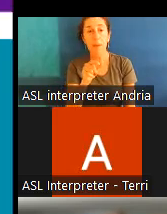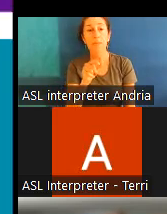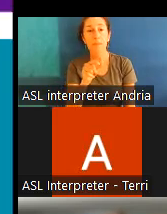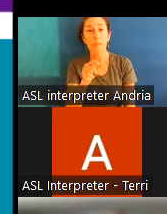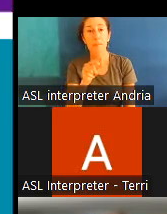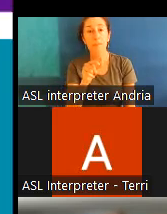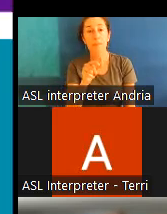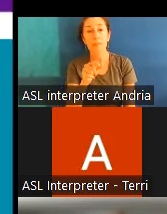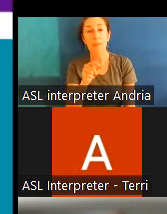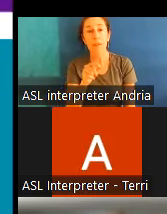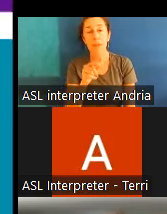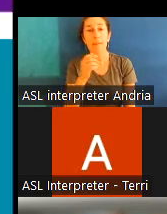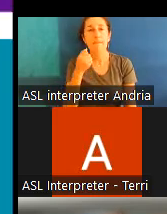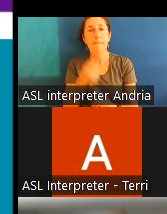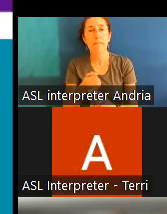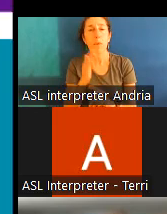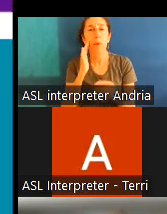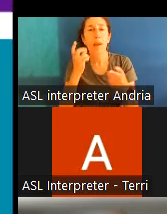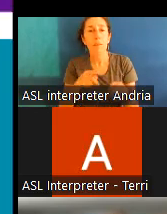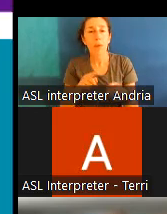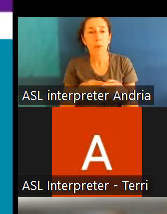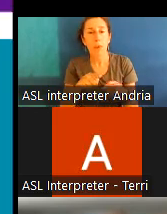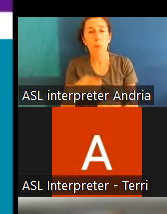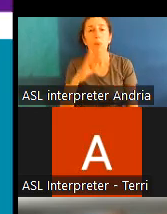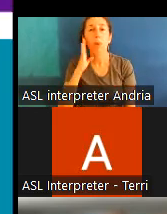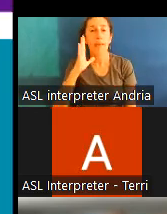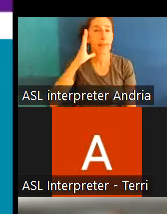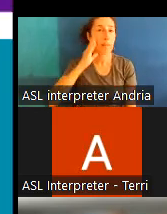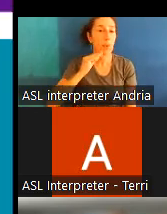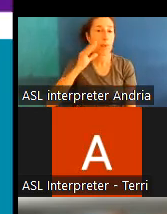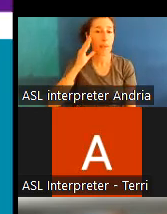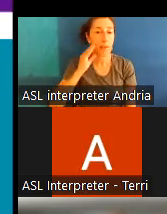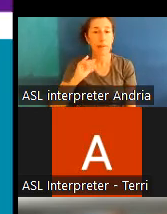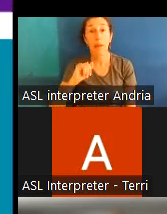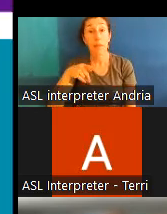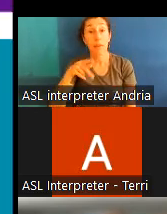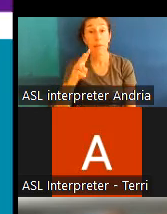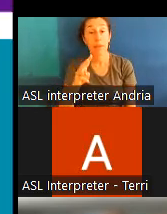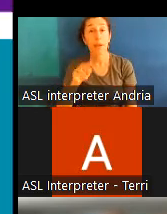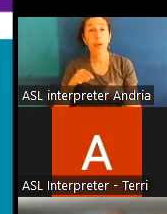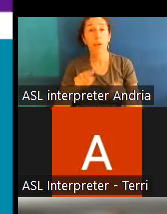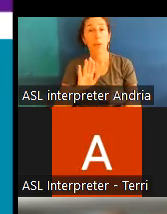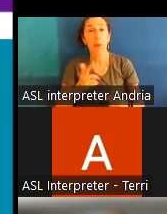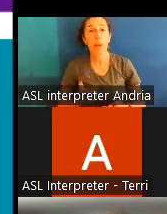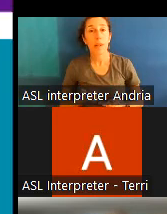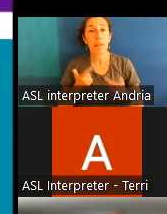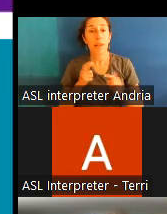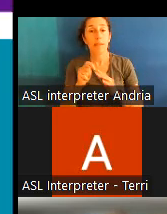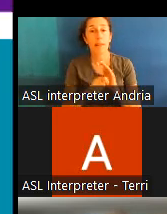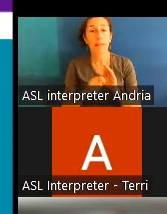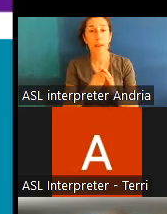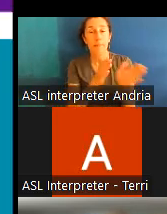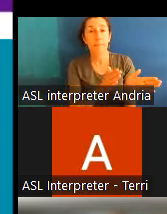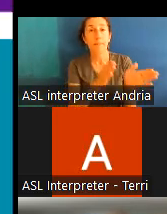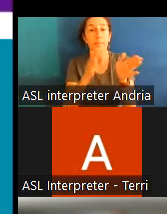their lifetime. So 21 to 55%. So 1 in 3 Latina women,